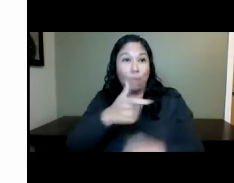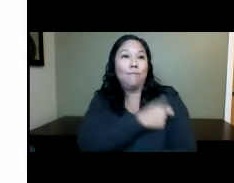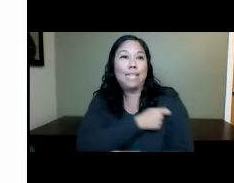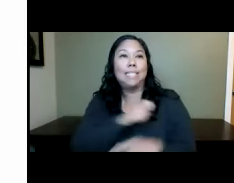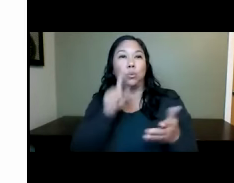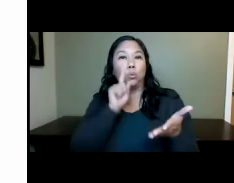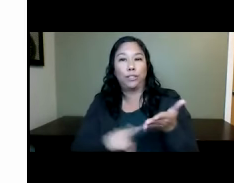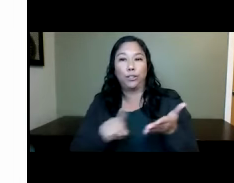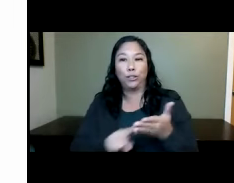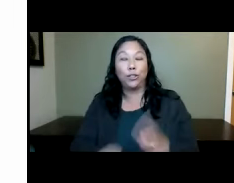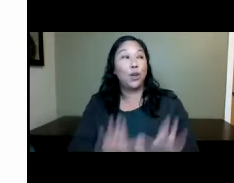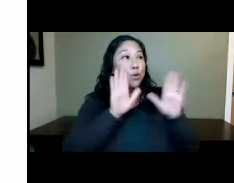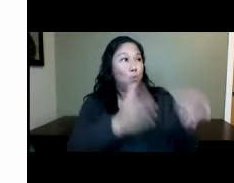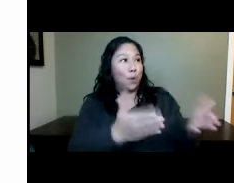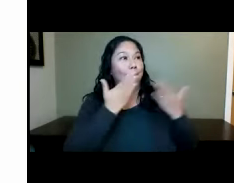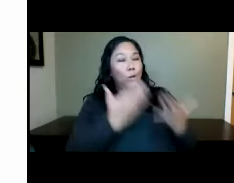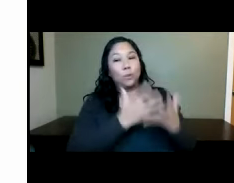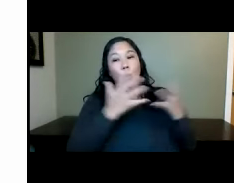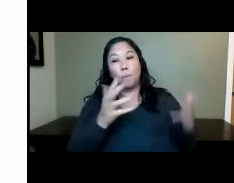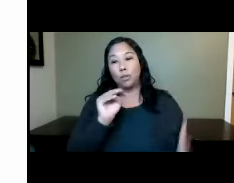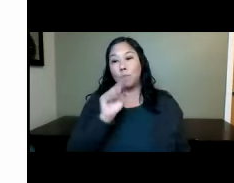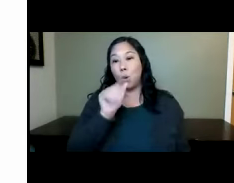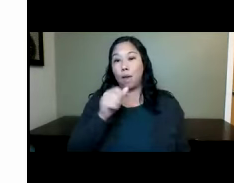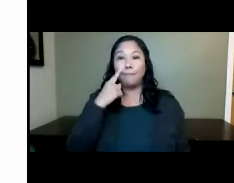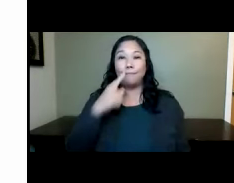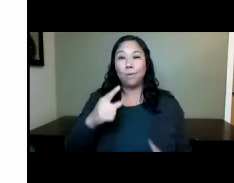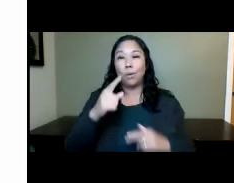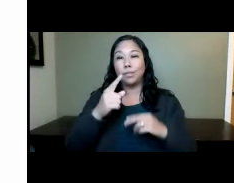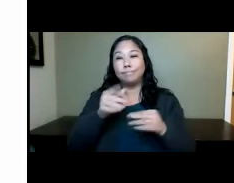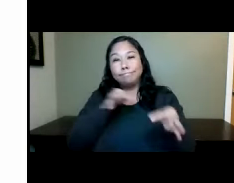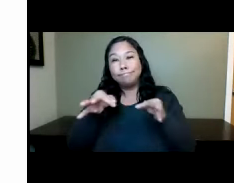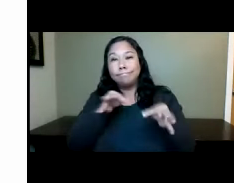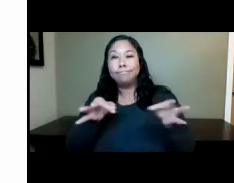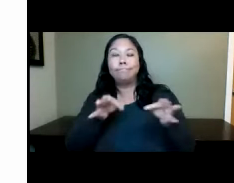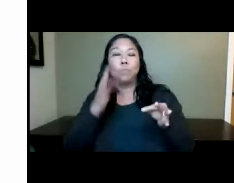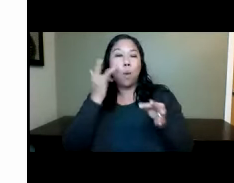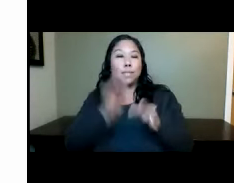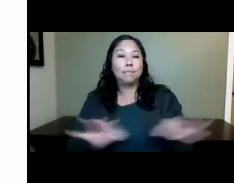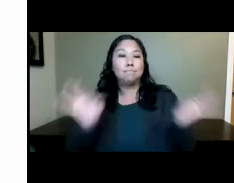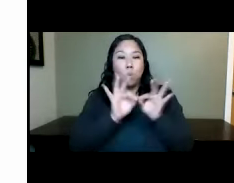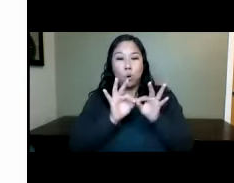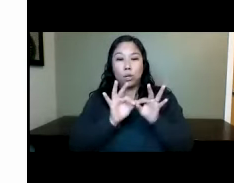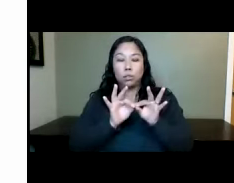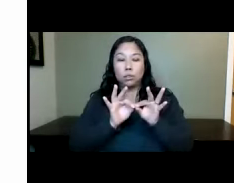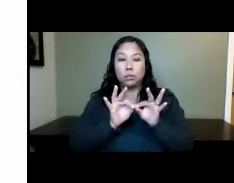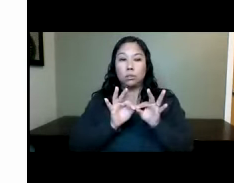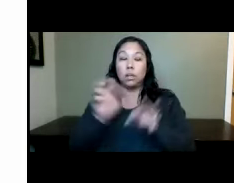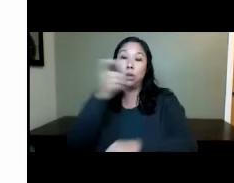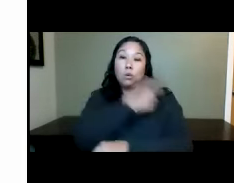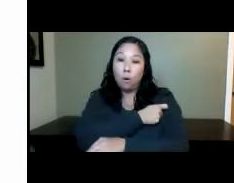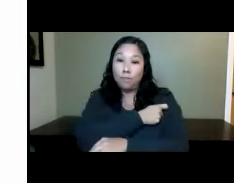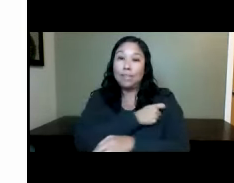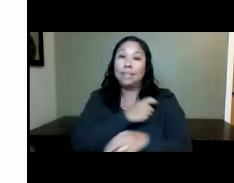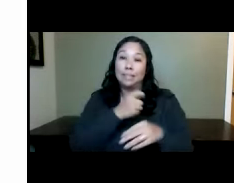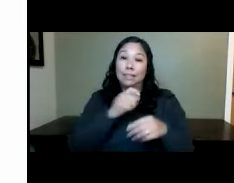Great. Thank you so much, Mona, for laying the groundwork for why it's so important that COVID-19 vaccine is